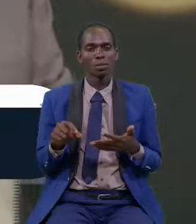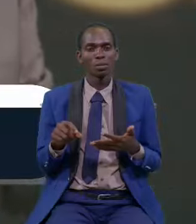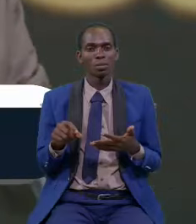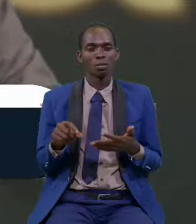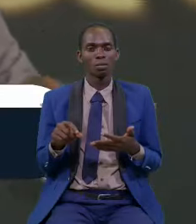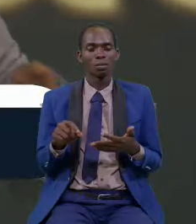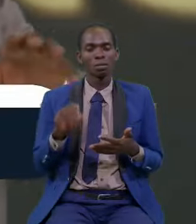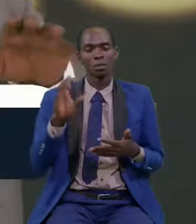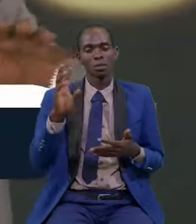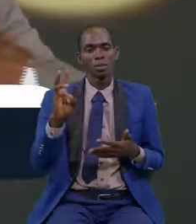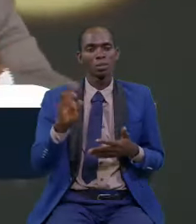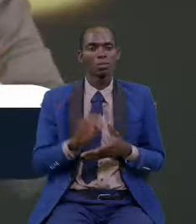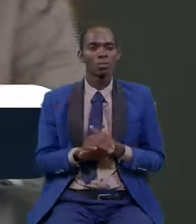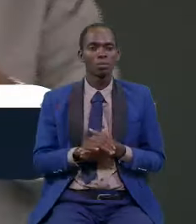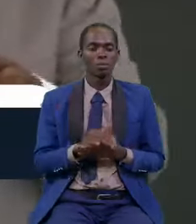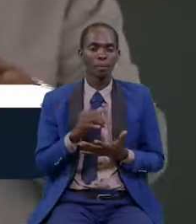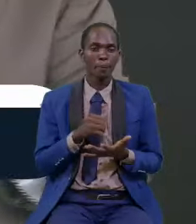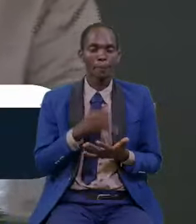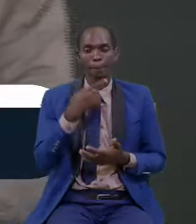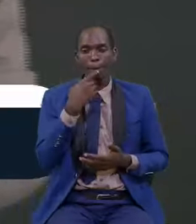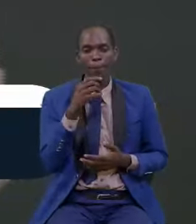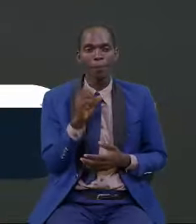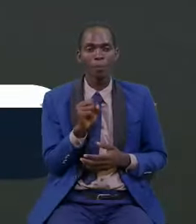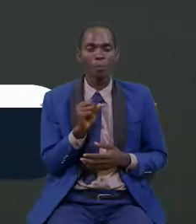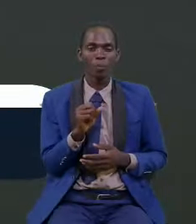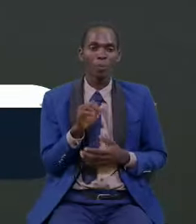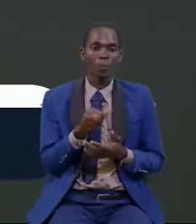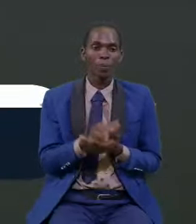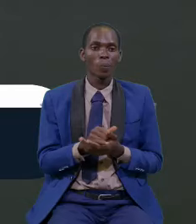6. It says, wherefore also